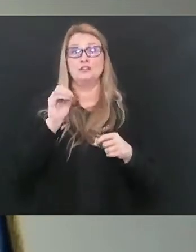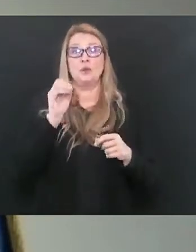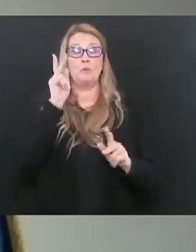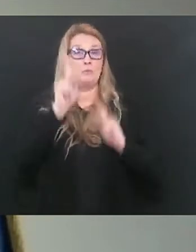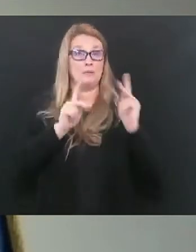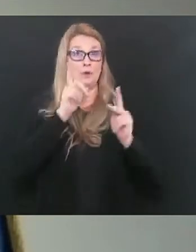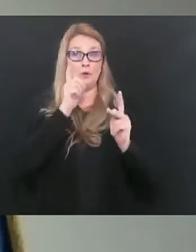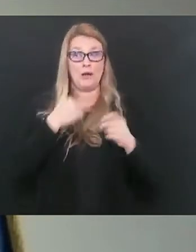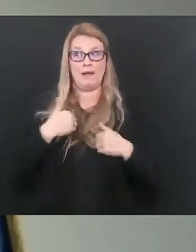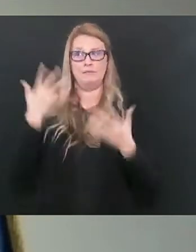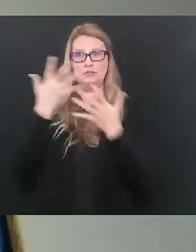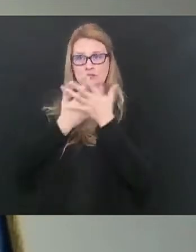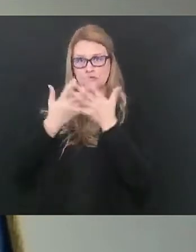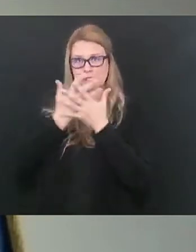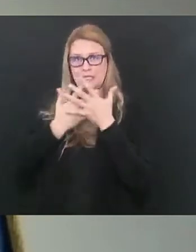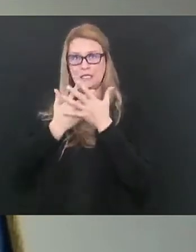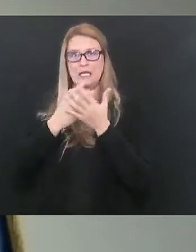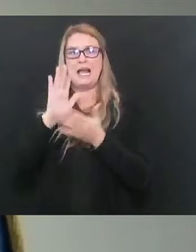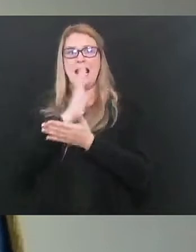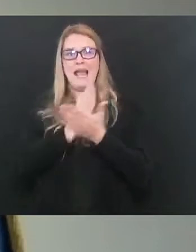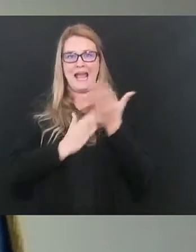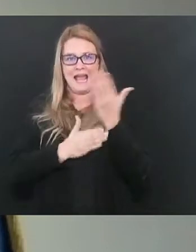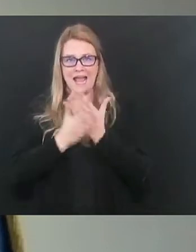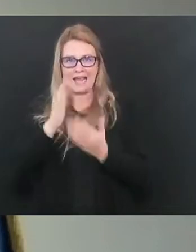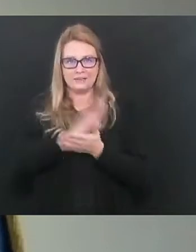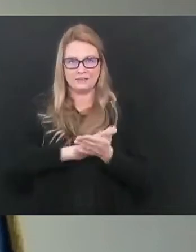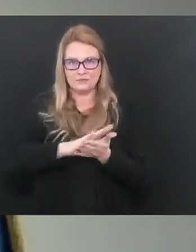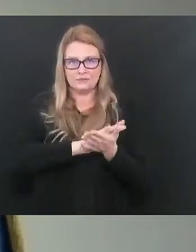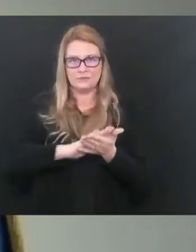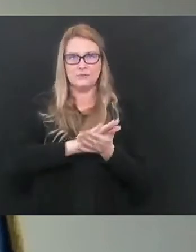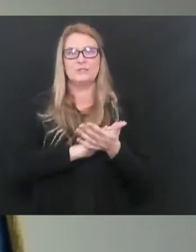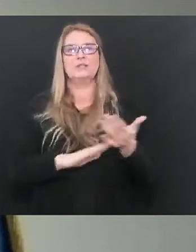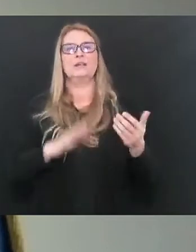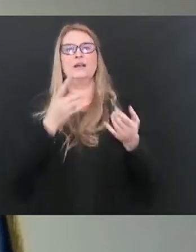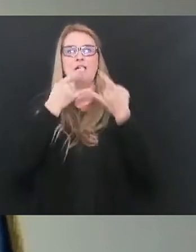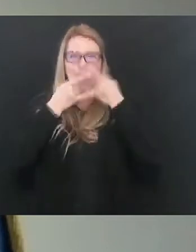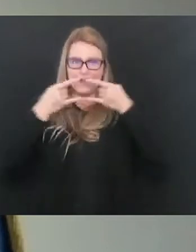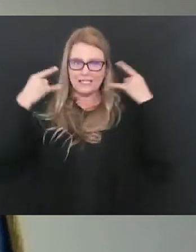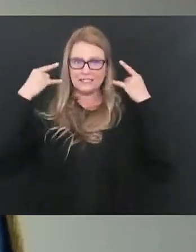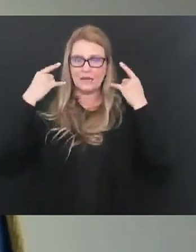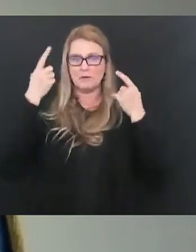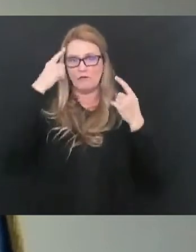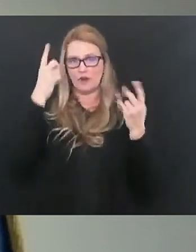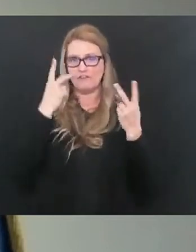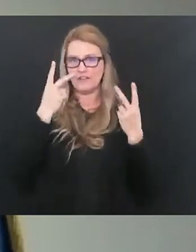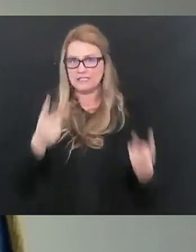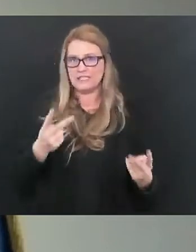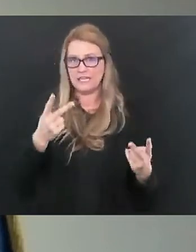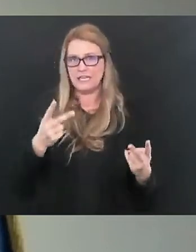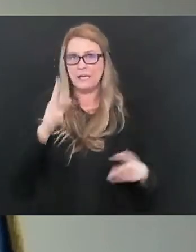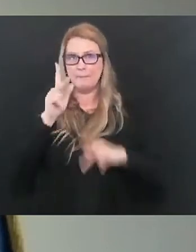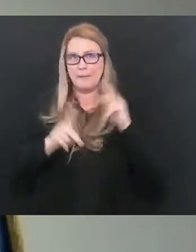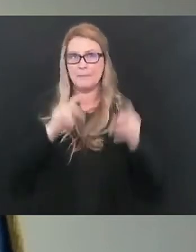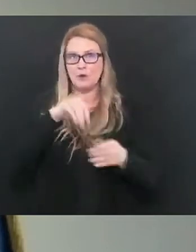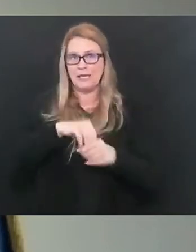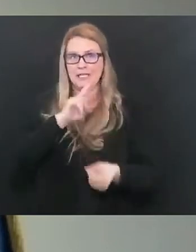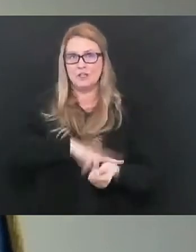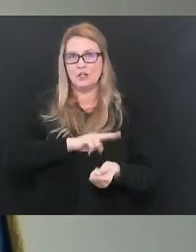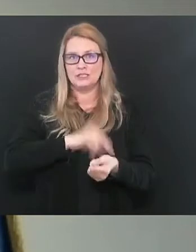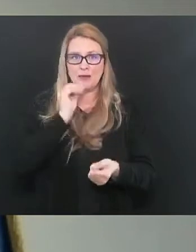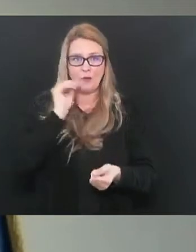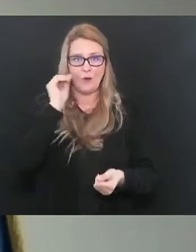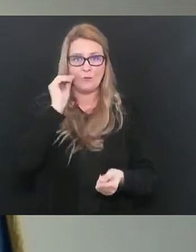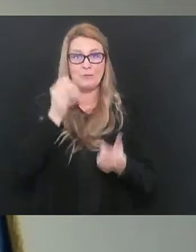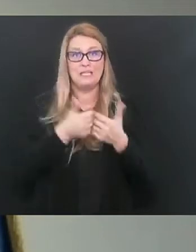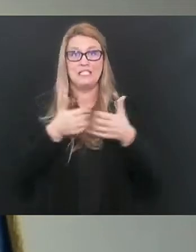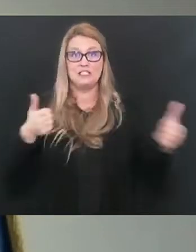screening, hand hygiene, use of face covering or mask for visitors and residents, social distancing of